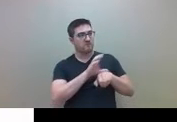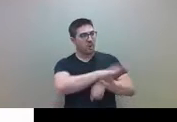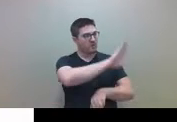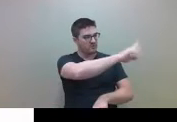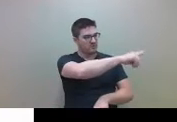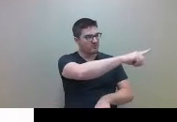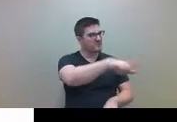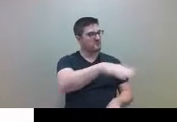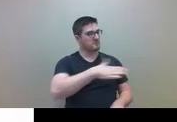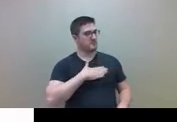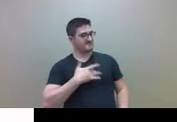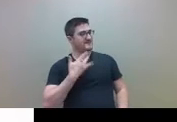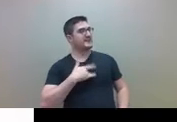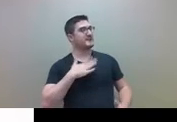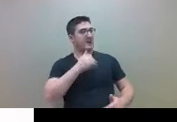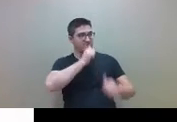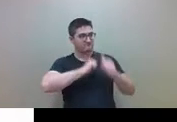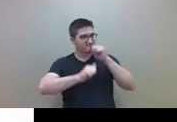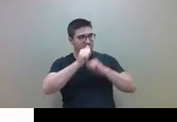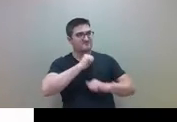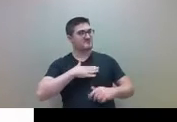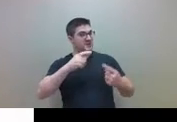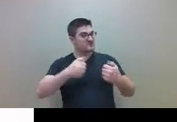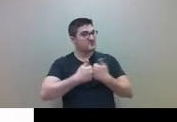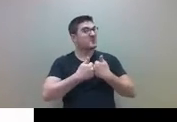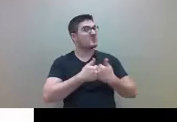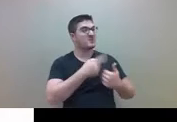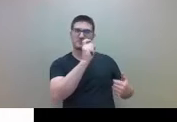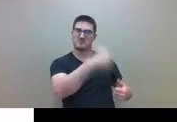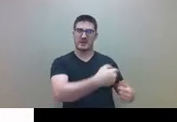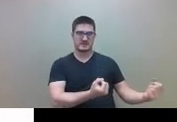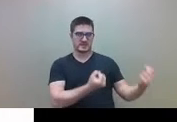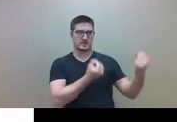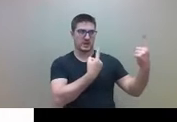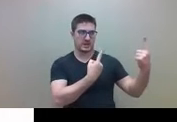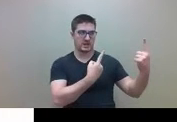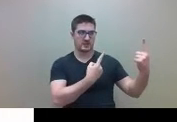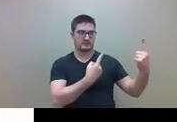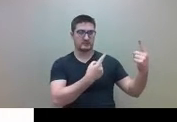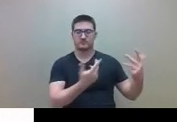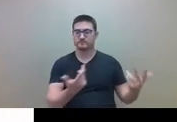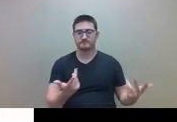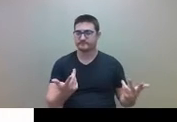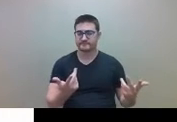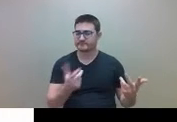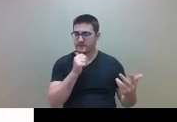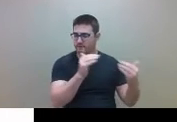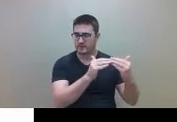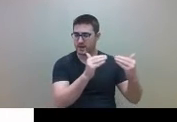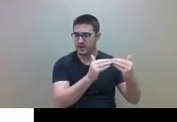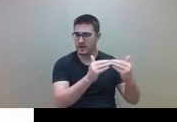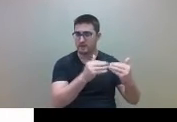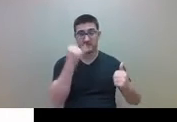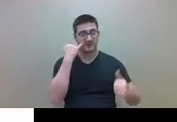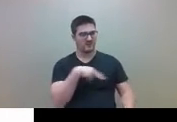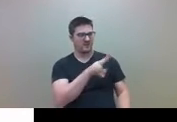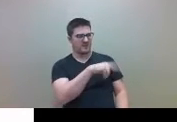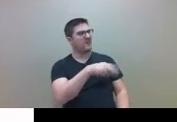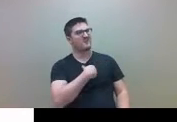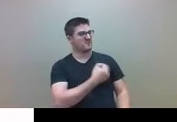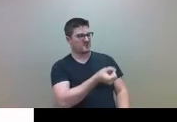how you feel. Because this is where anger and resentment starts to build up, because you're like, you're not helping me. You don't